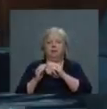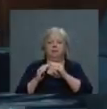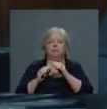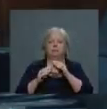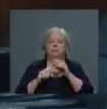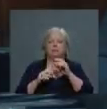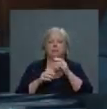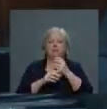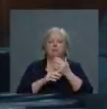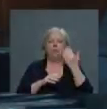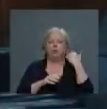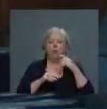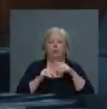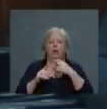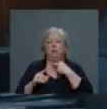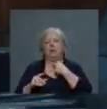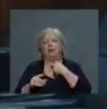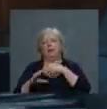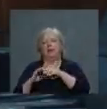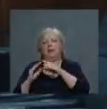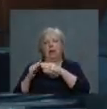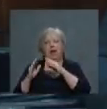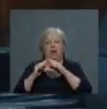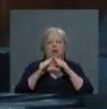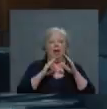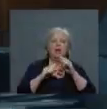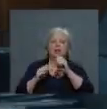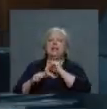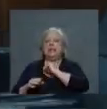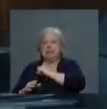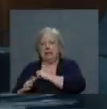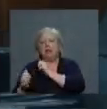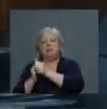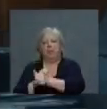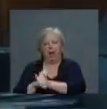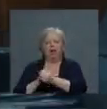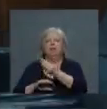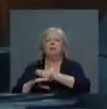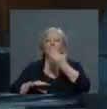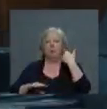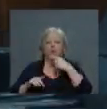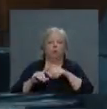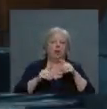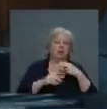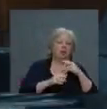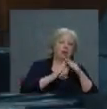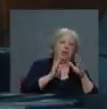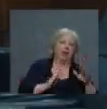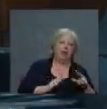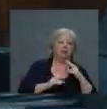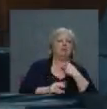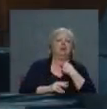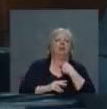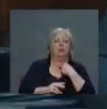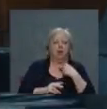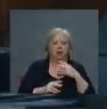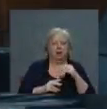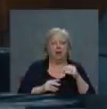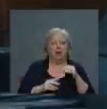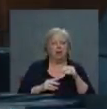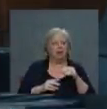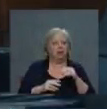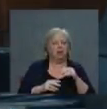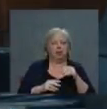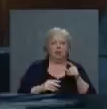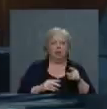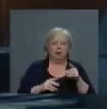It's been bottled up in the House ever since in the Judiciary Committee. Chairman Goodlatte has a very